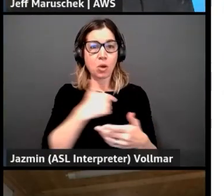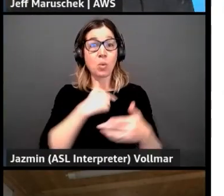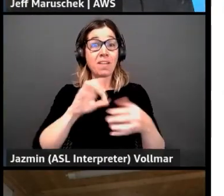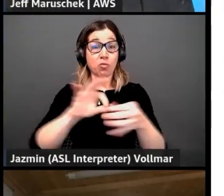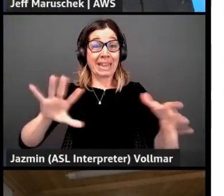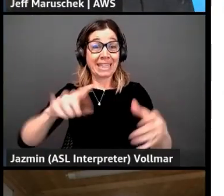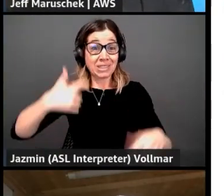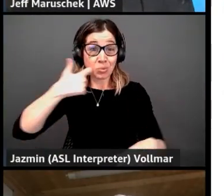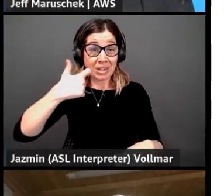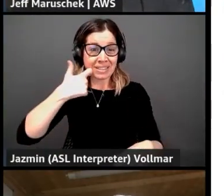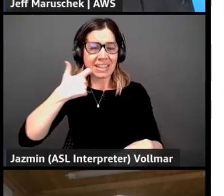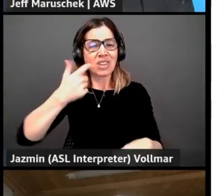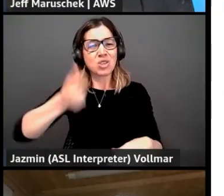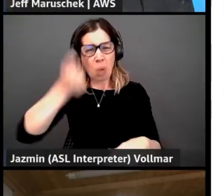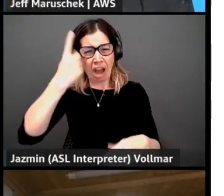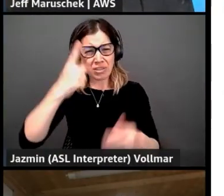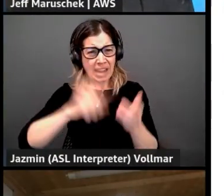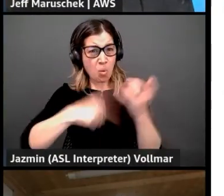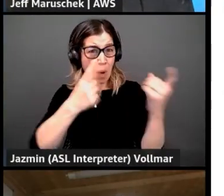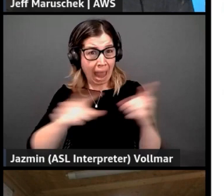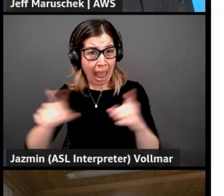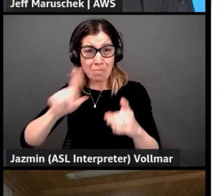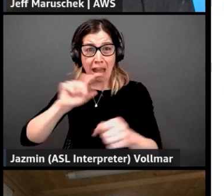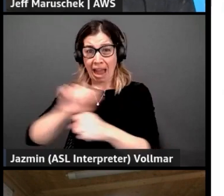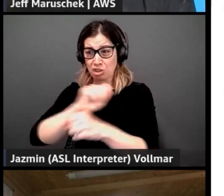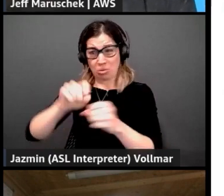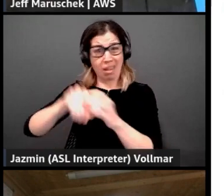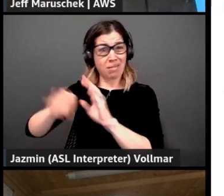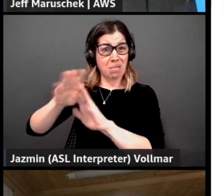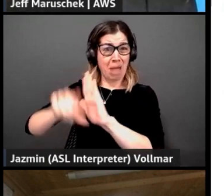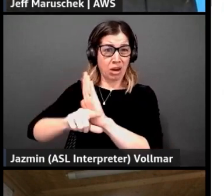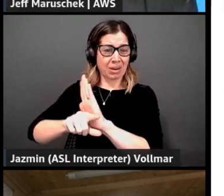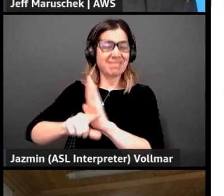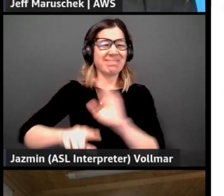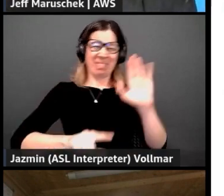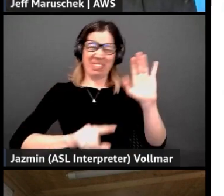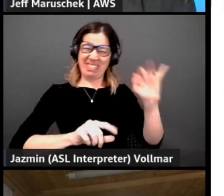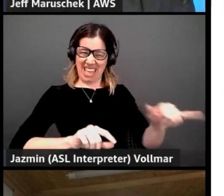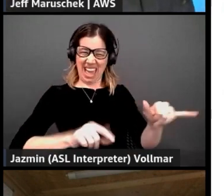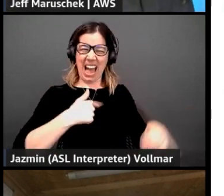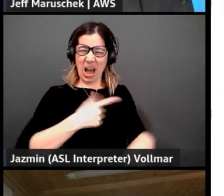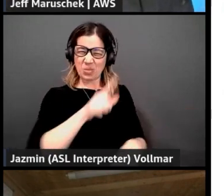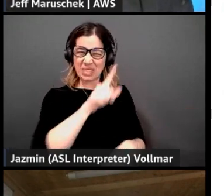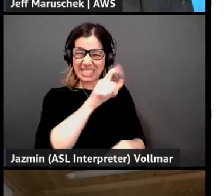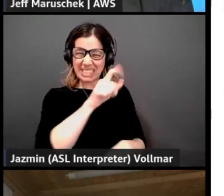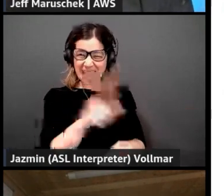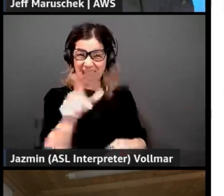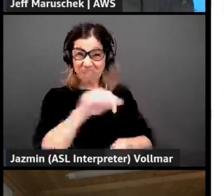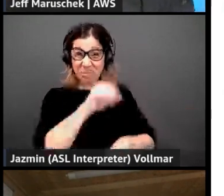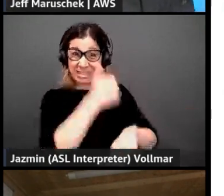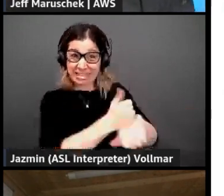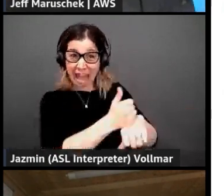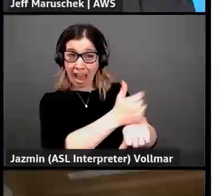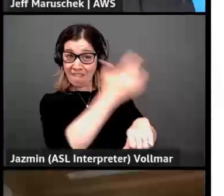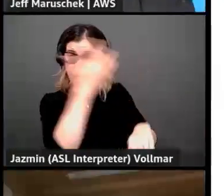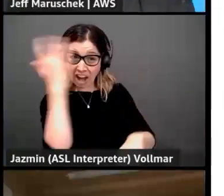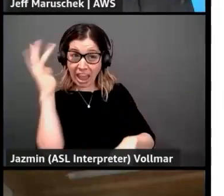to understand what is happening actually in the background. Well, yeah, I was about to ask, is it Yeah. set it and forget it,